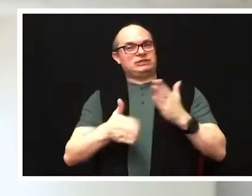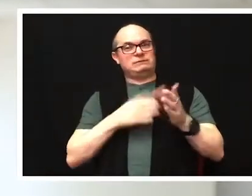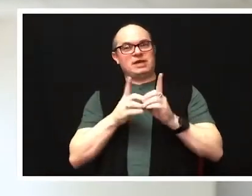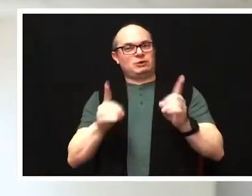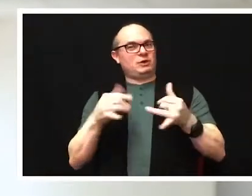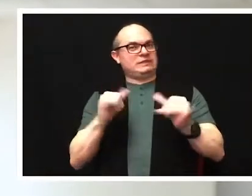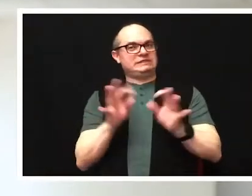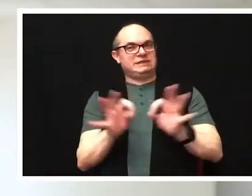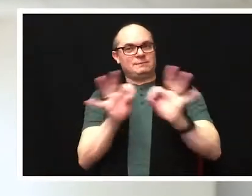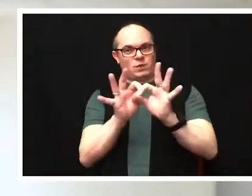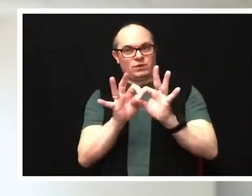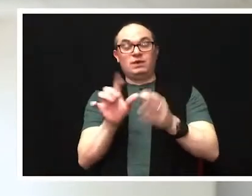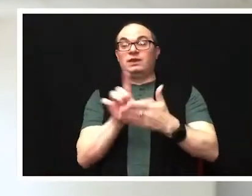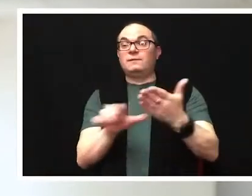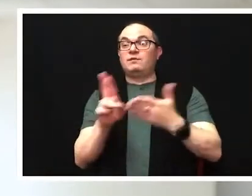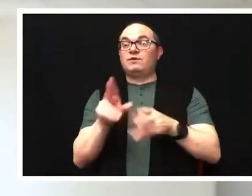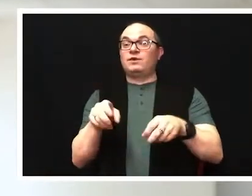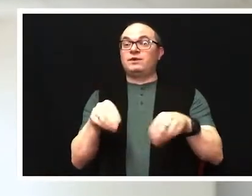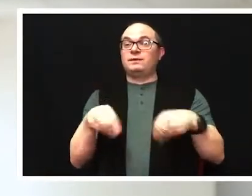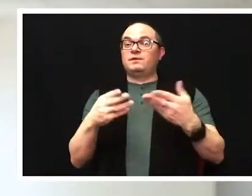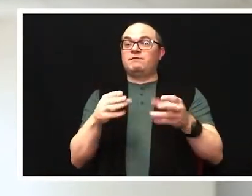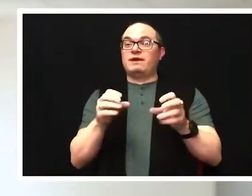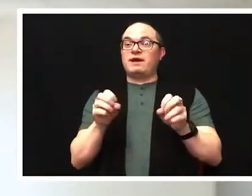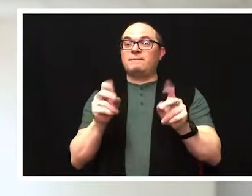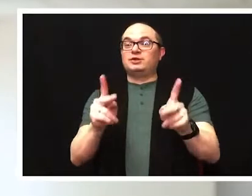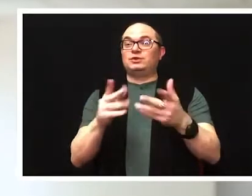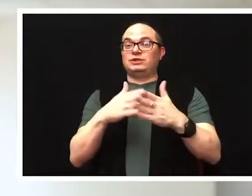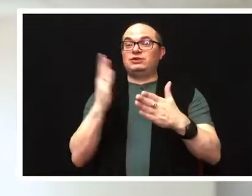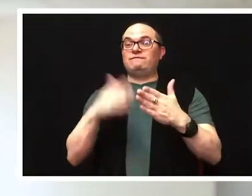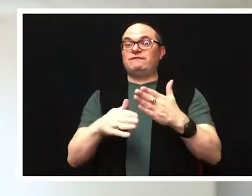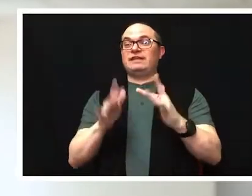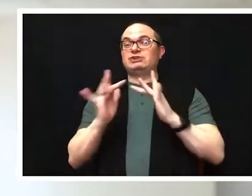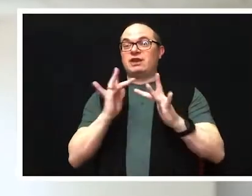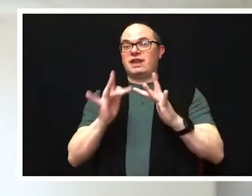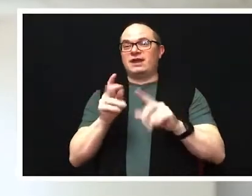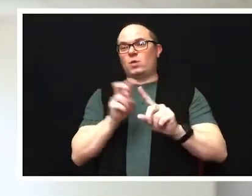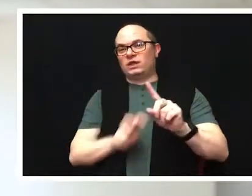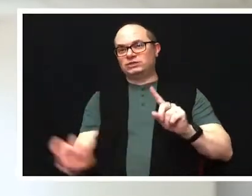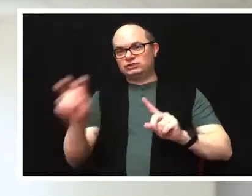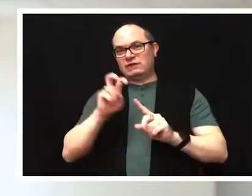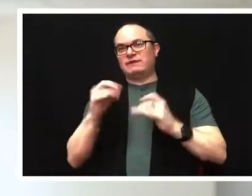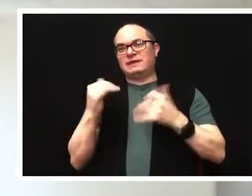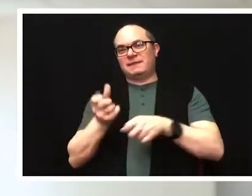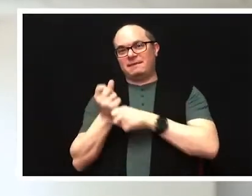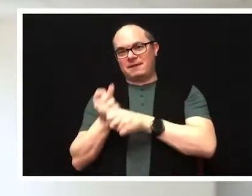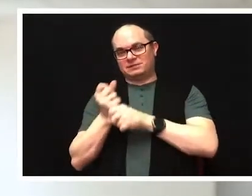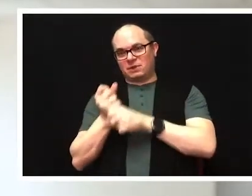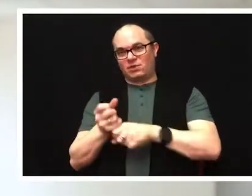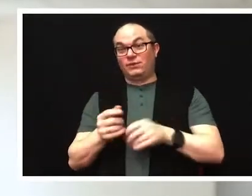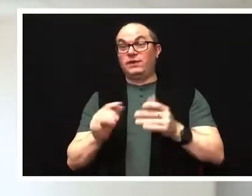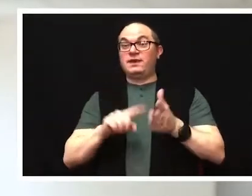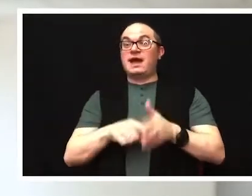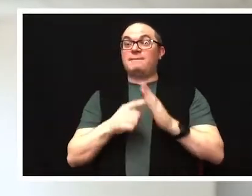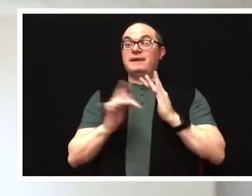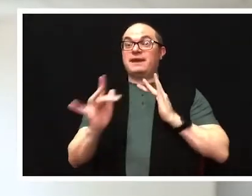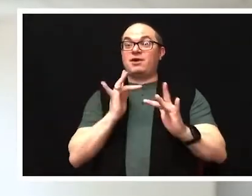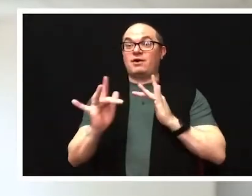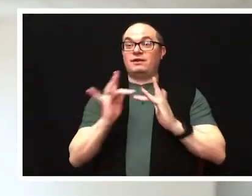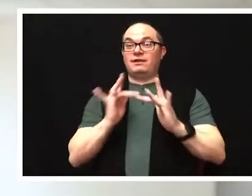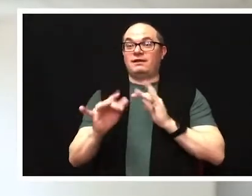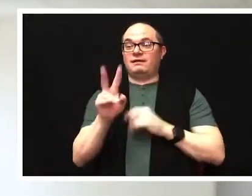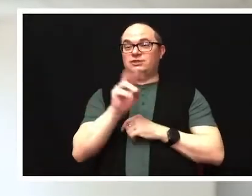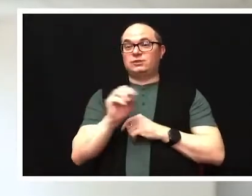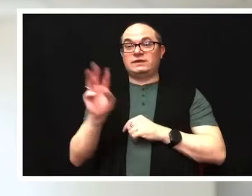was important. Lamar gave me the chance to finish my degree online while traveling and playing baseball. I began online courses